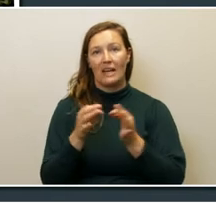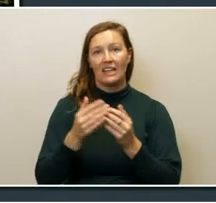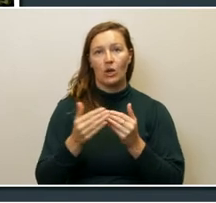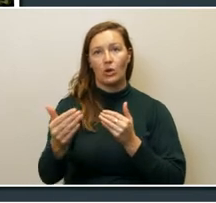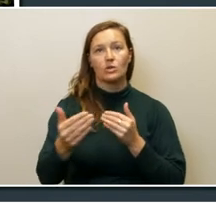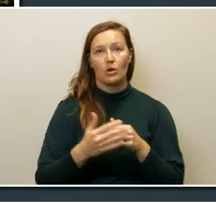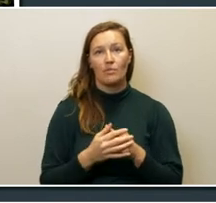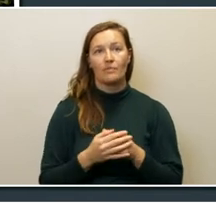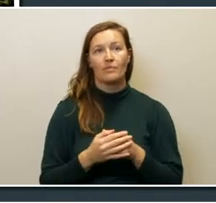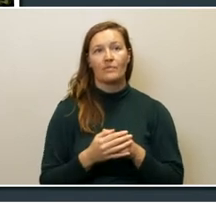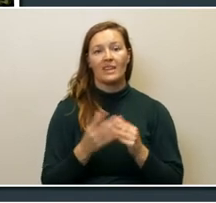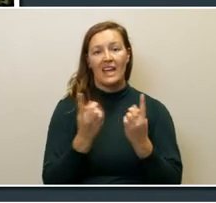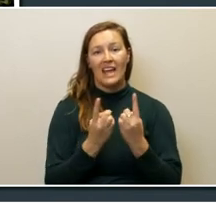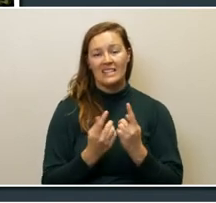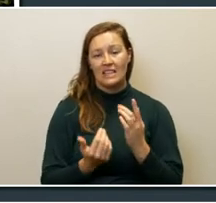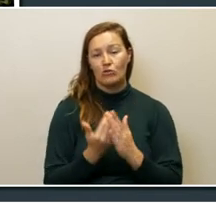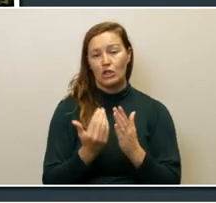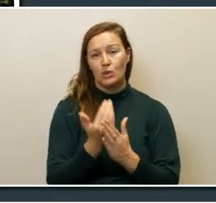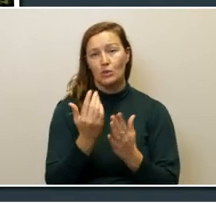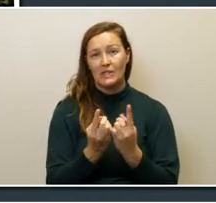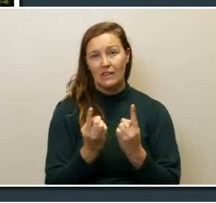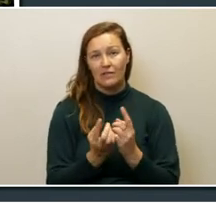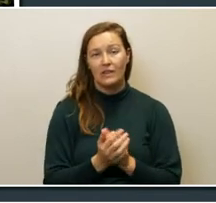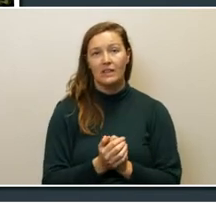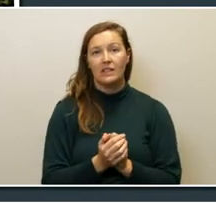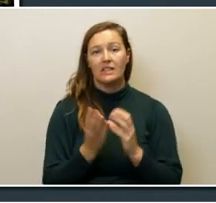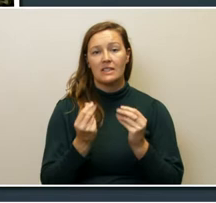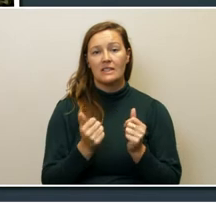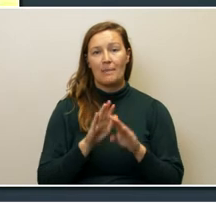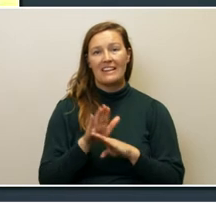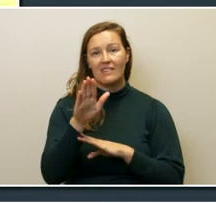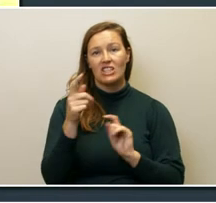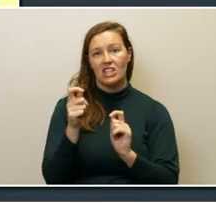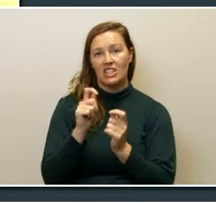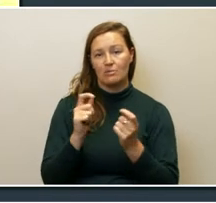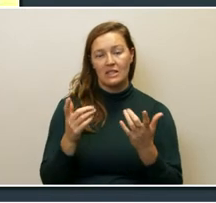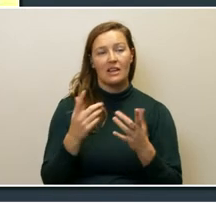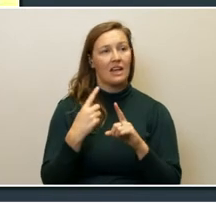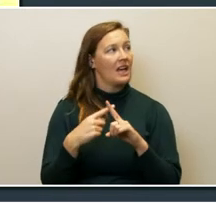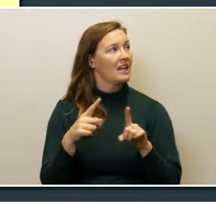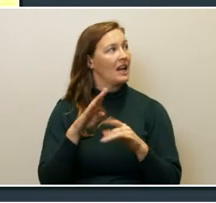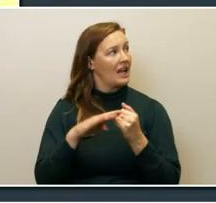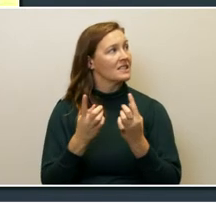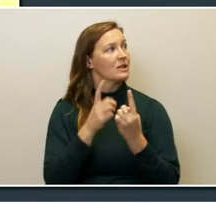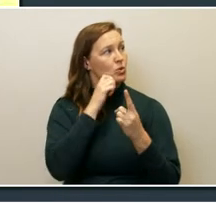term, asset renewal stuff, some inflation adjustment, and finally I'll talk to you about